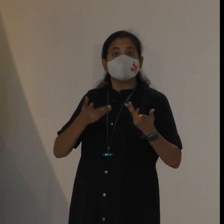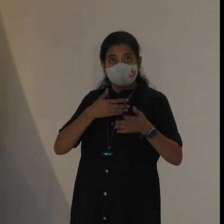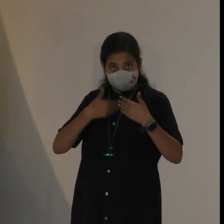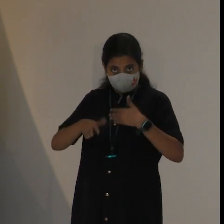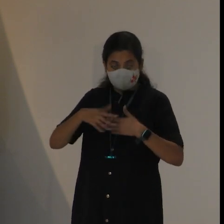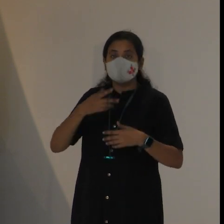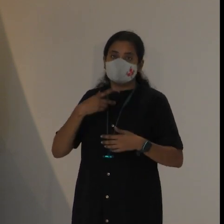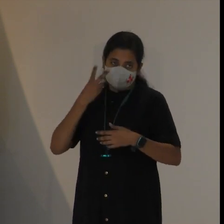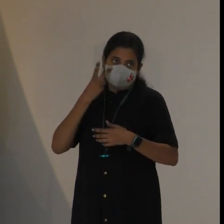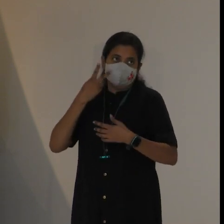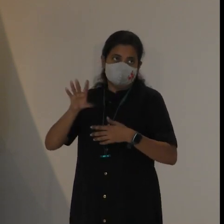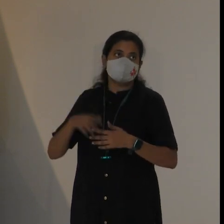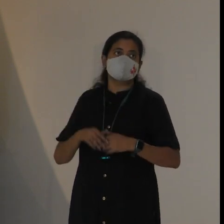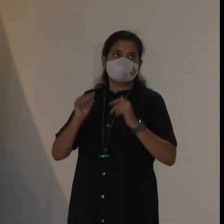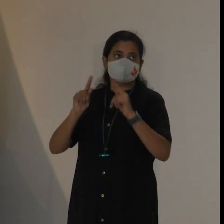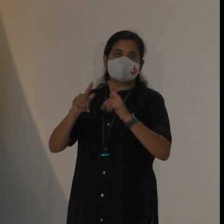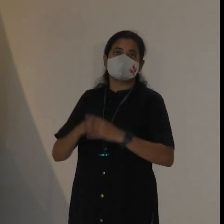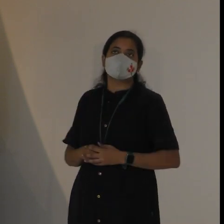me. Okay.